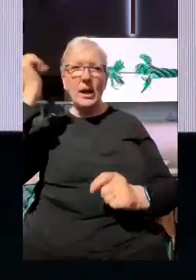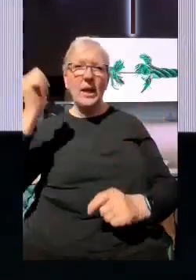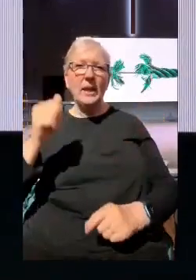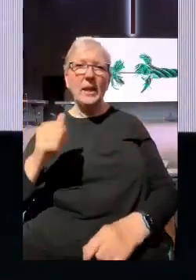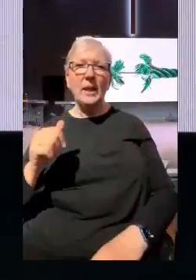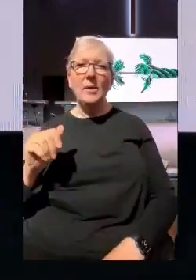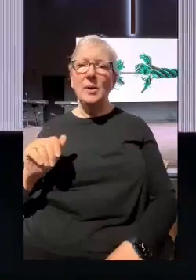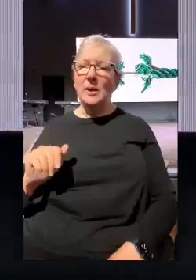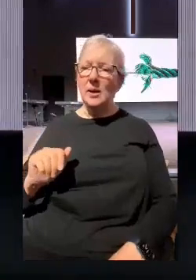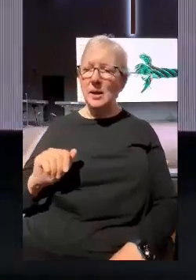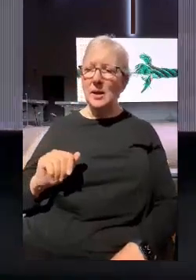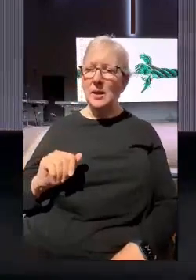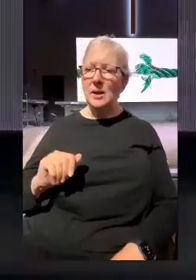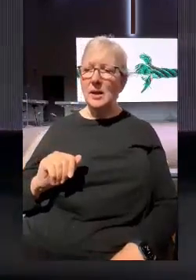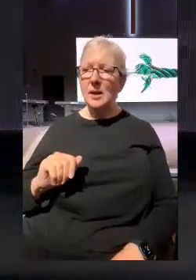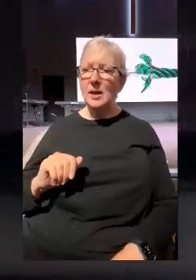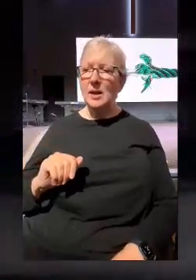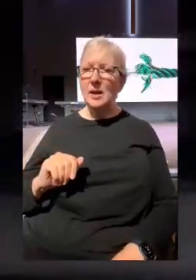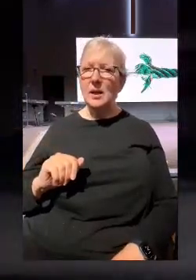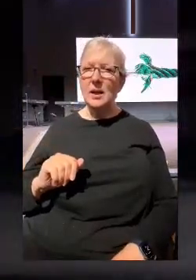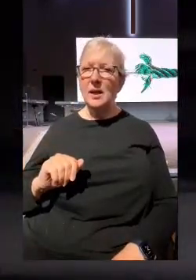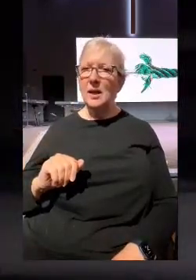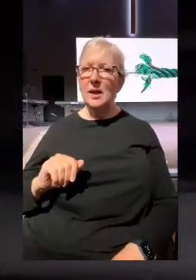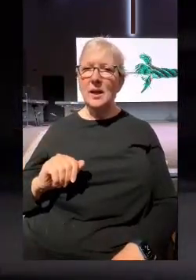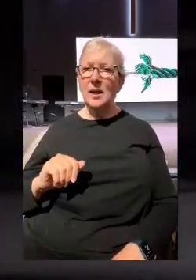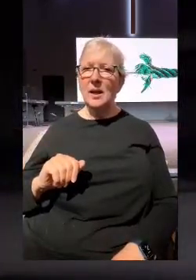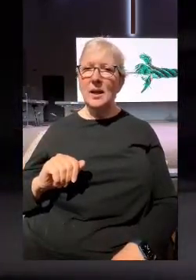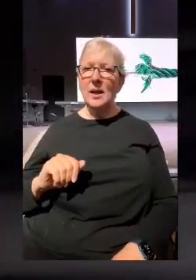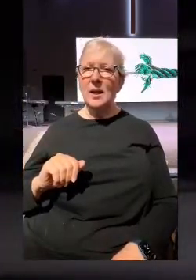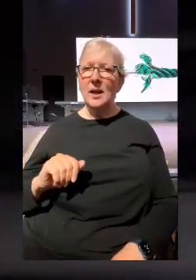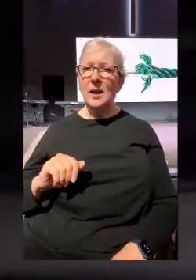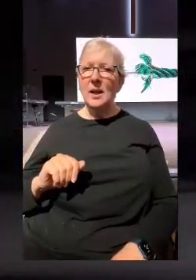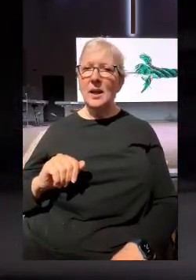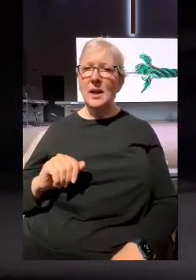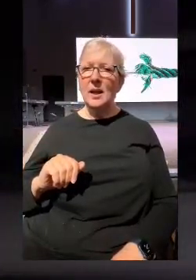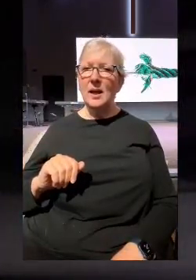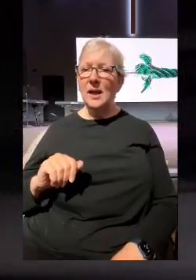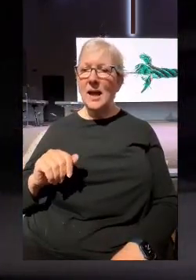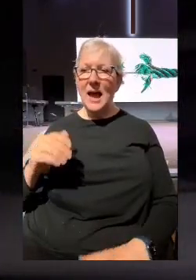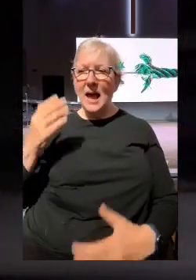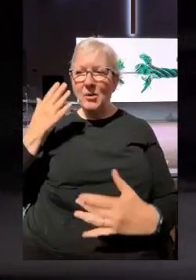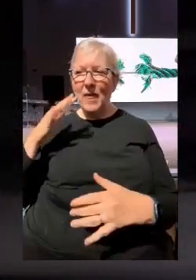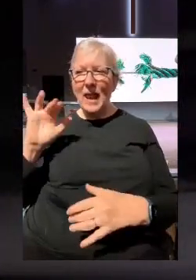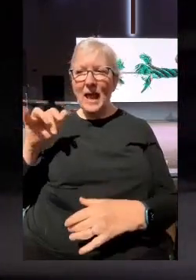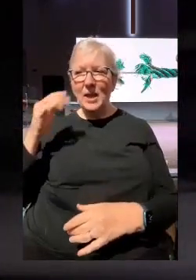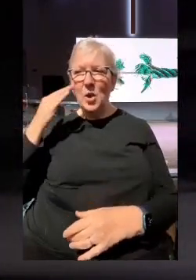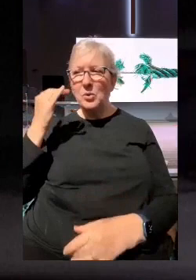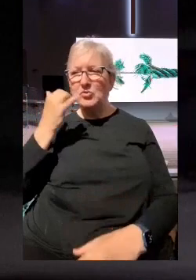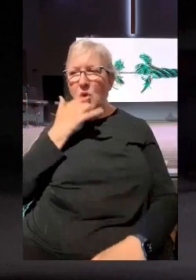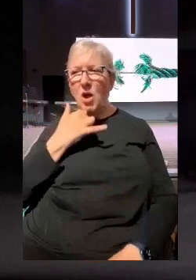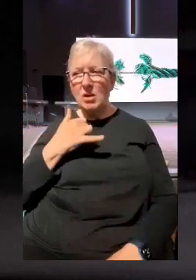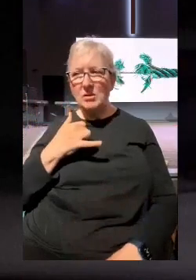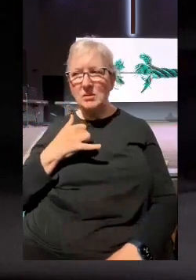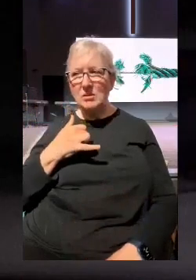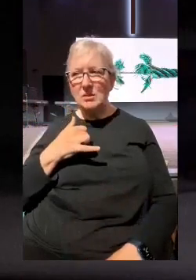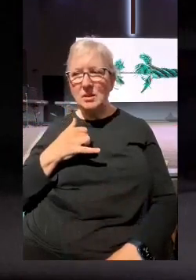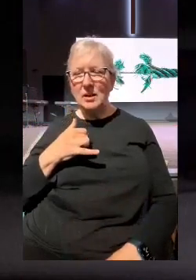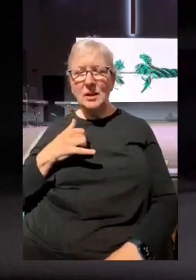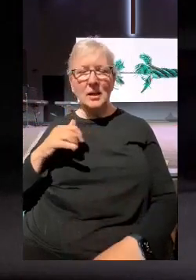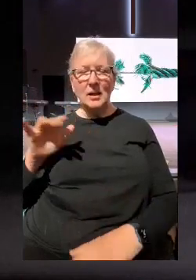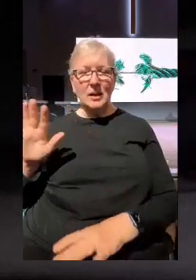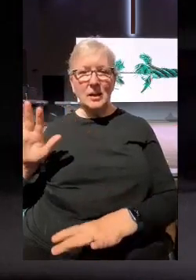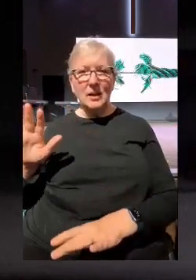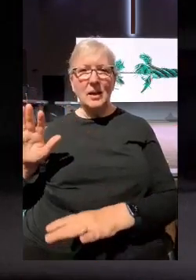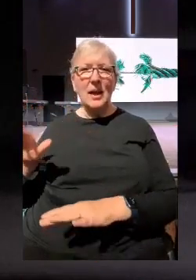went, I don't know a lot, but I know that's wrong. I got up and I walked out. For a month, they